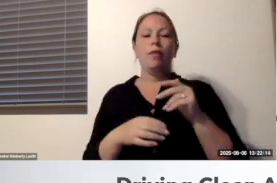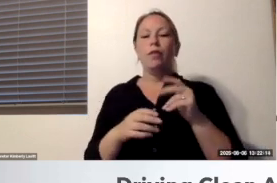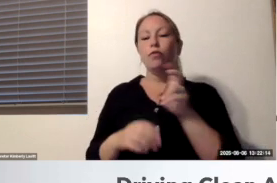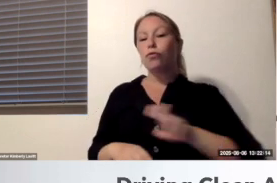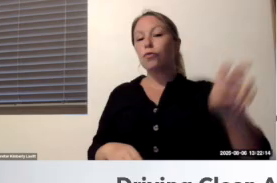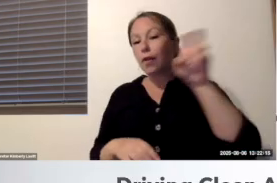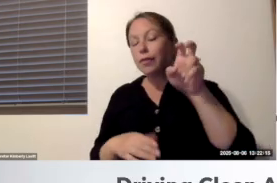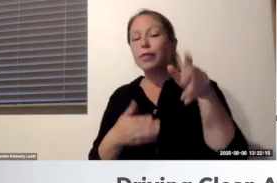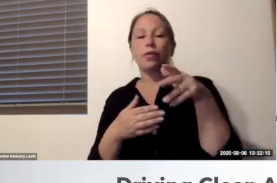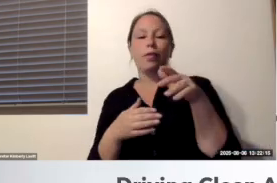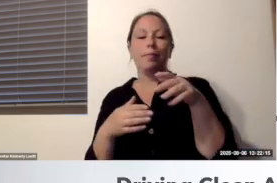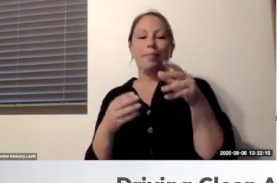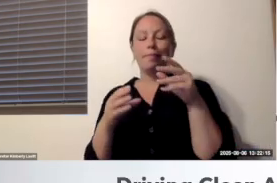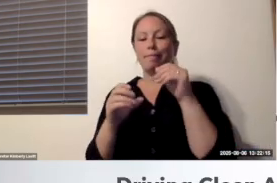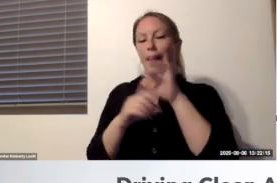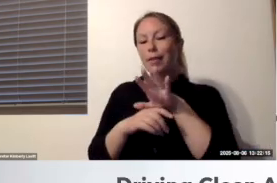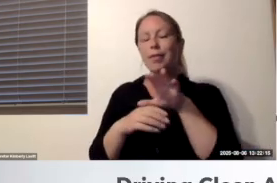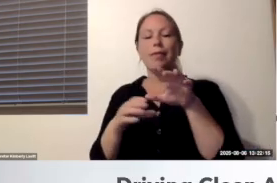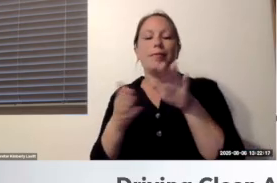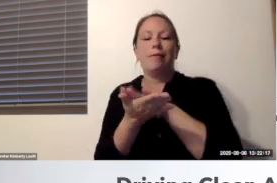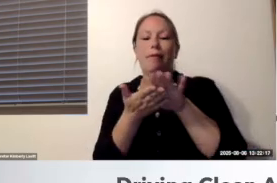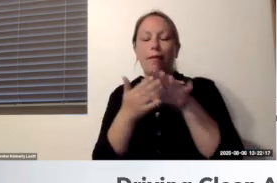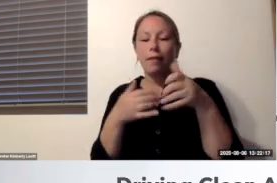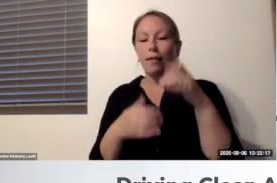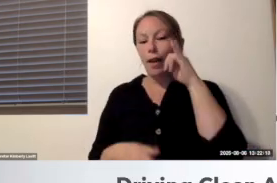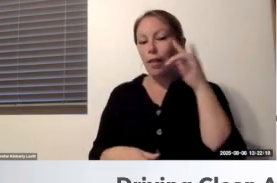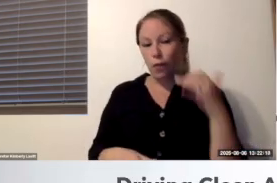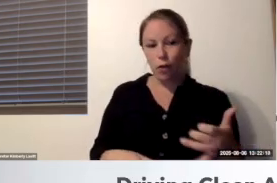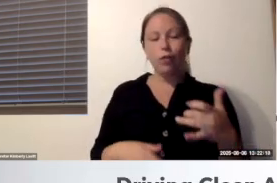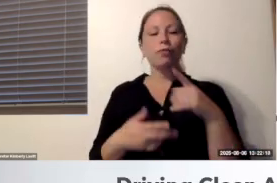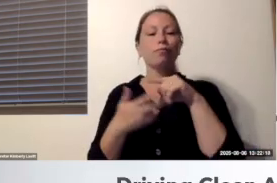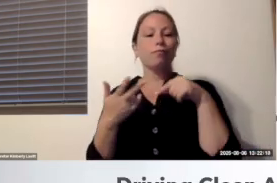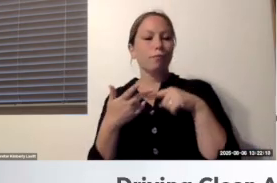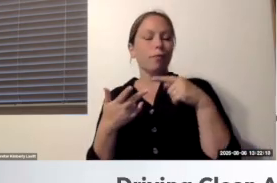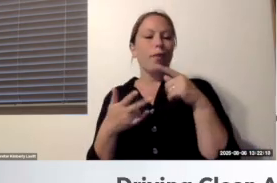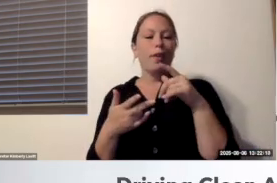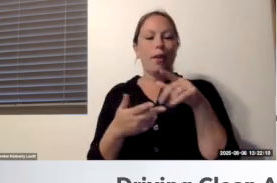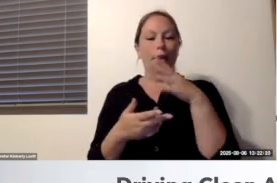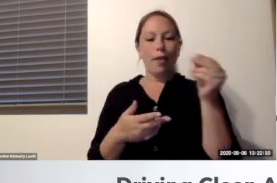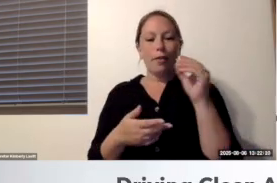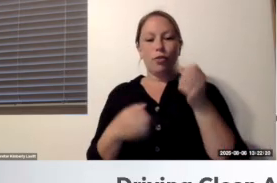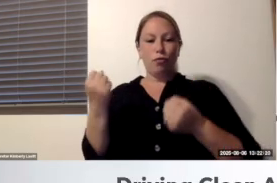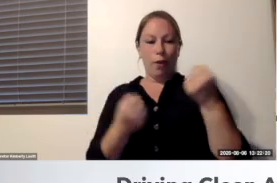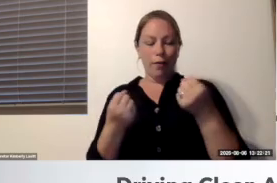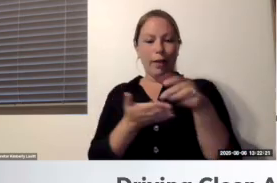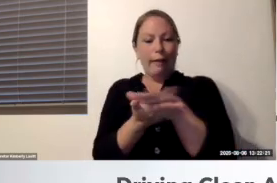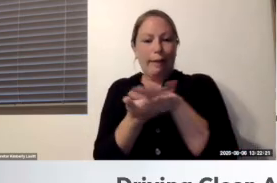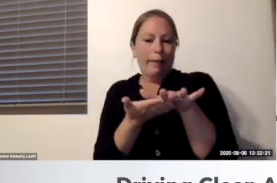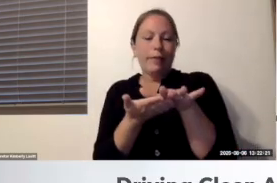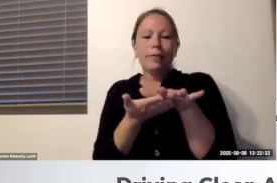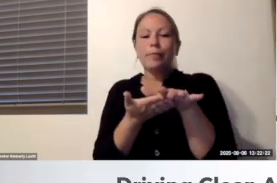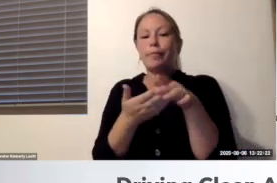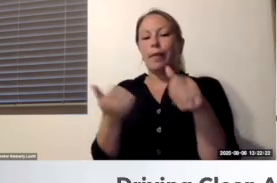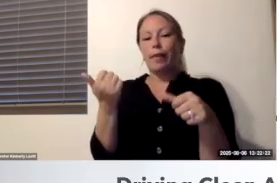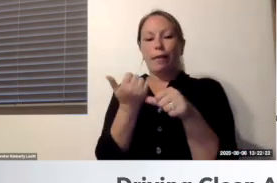Clean California, California E-Bike Incentive Project, Clean Cars for All programs, and the Driving Clean Assistance Program. This